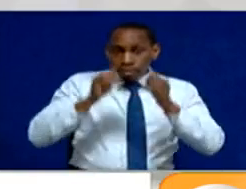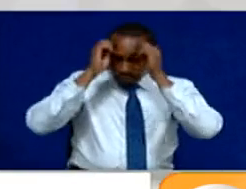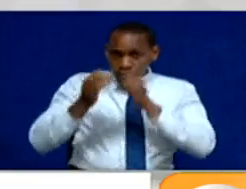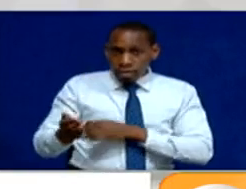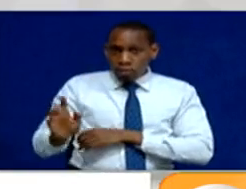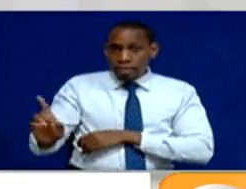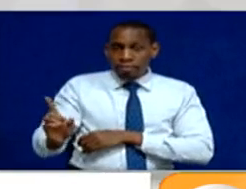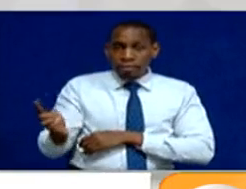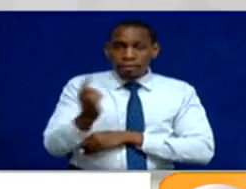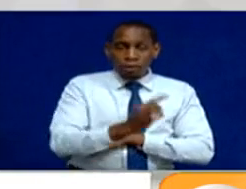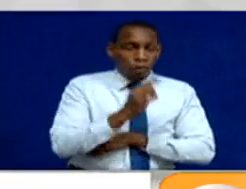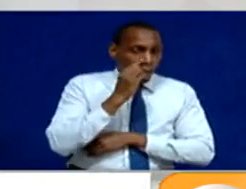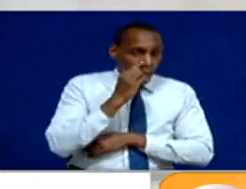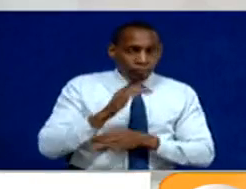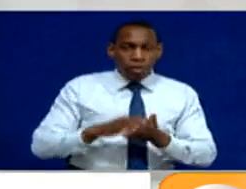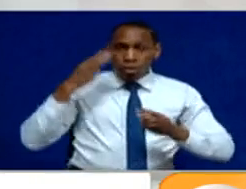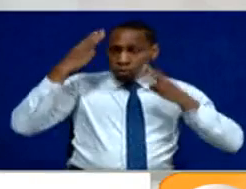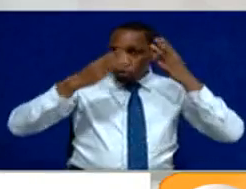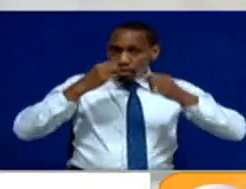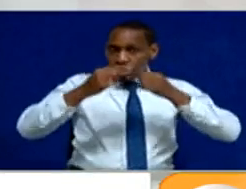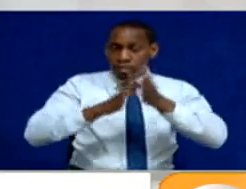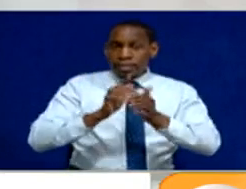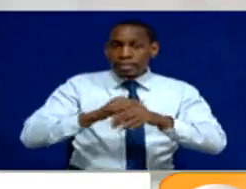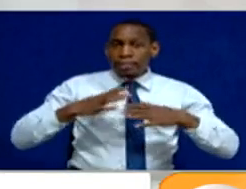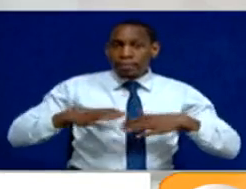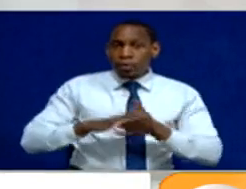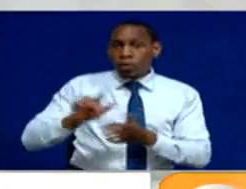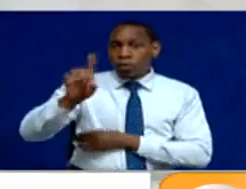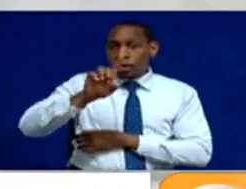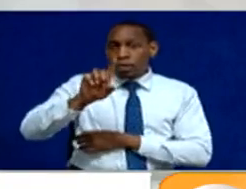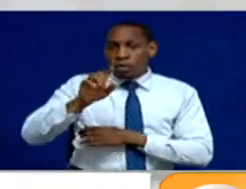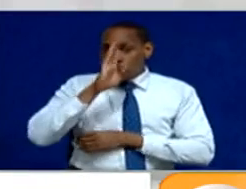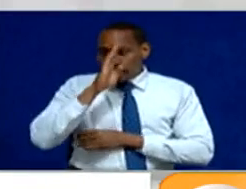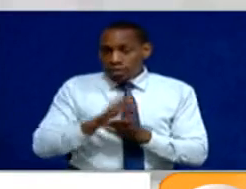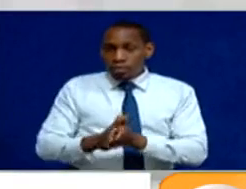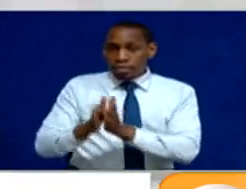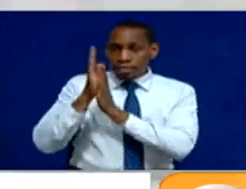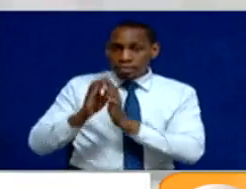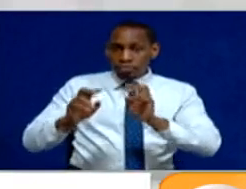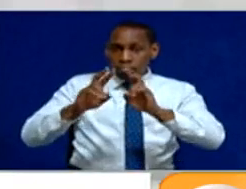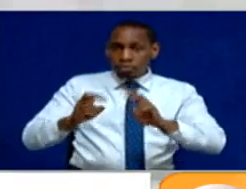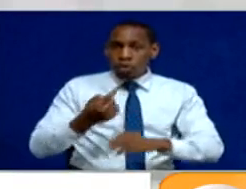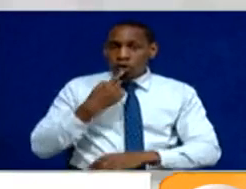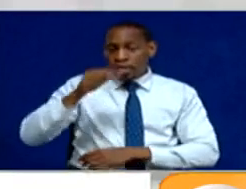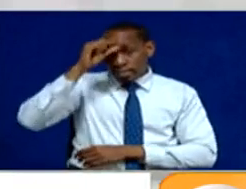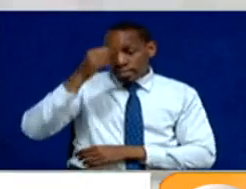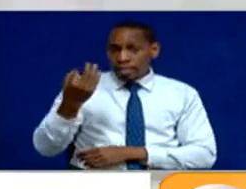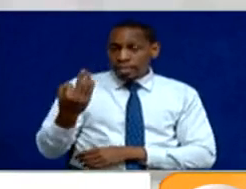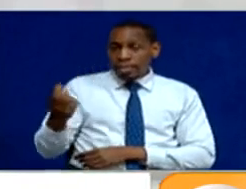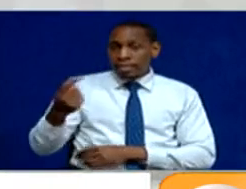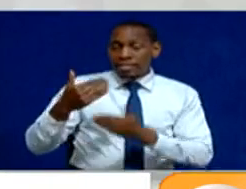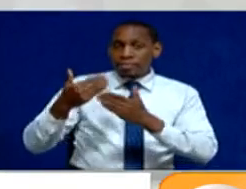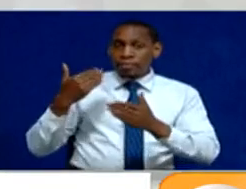way home from school. Tension remains high even as residents question the security operation sanctioned by the government barely